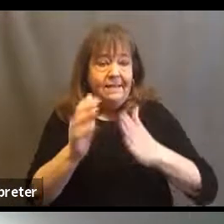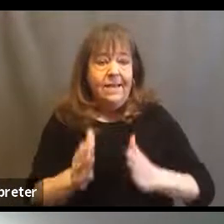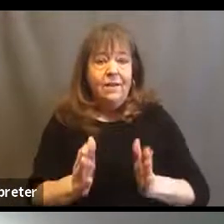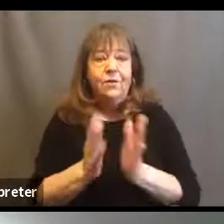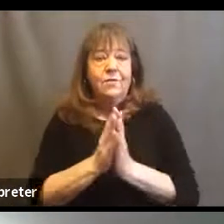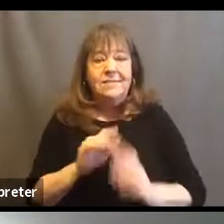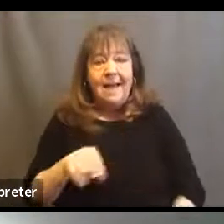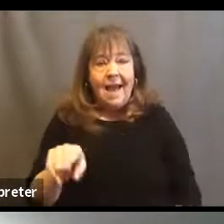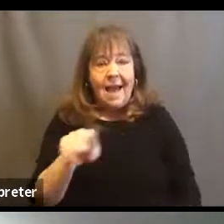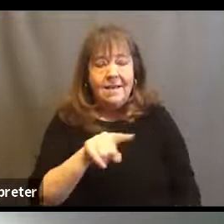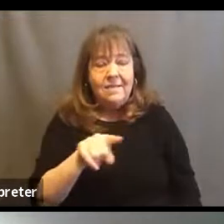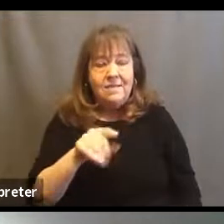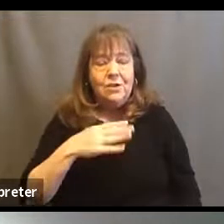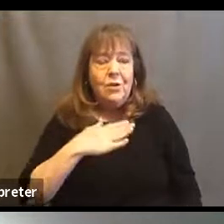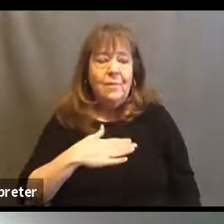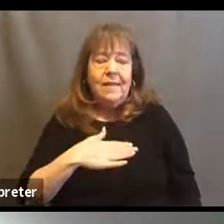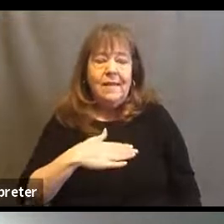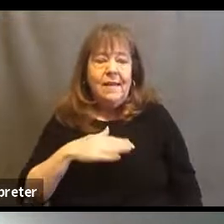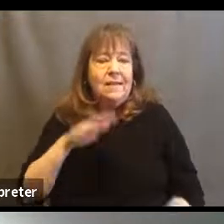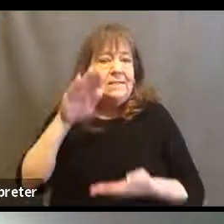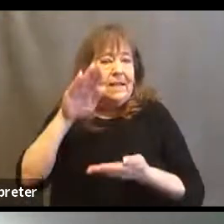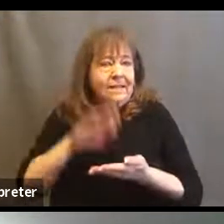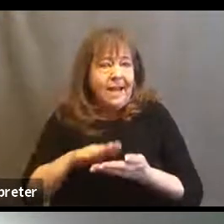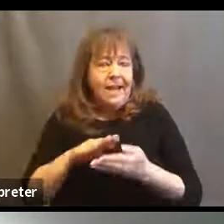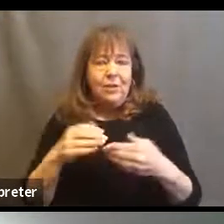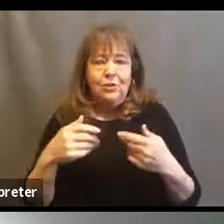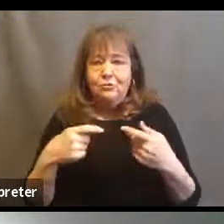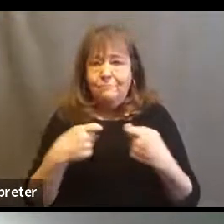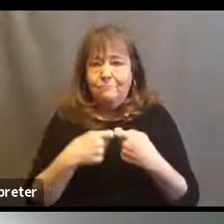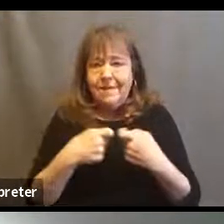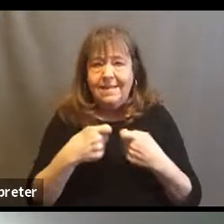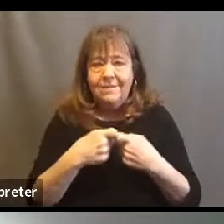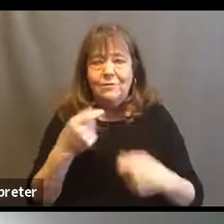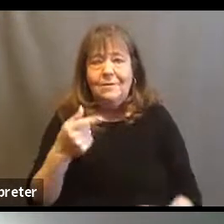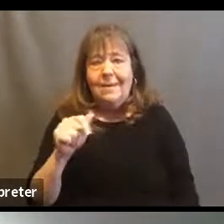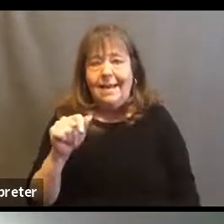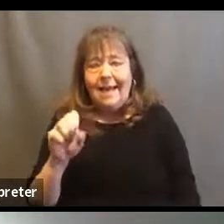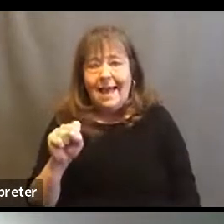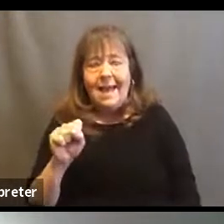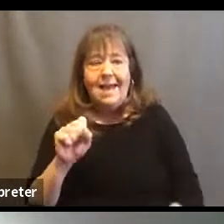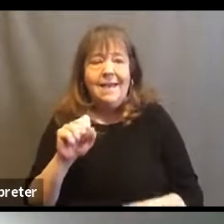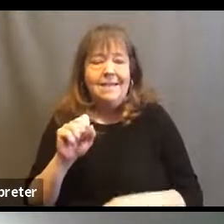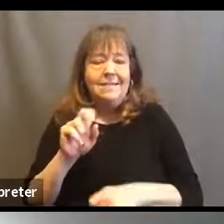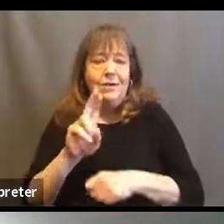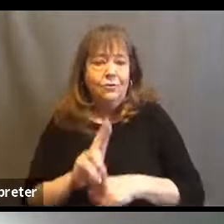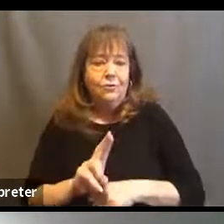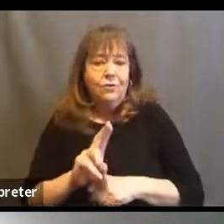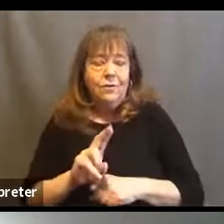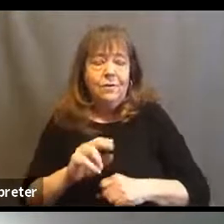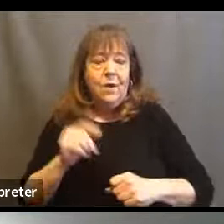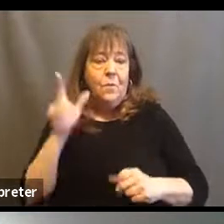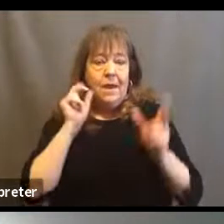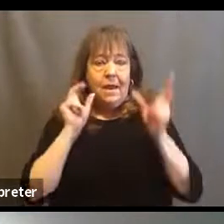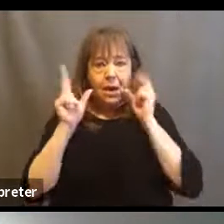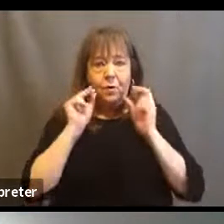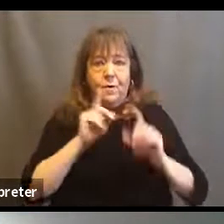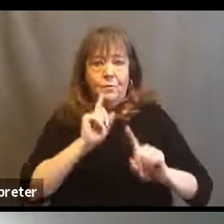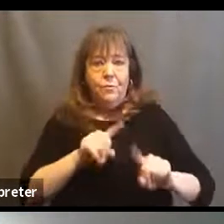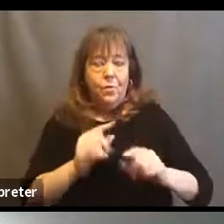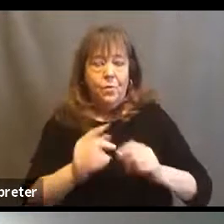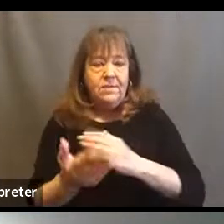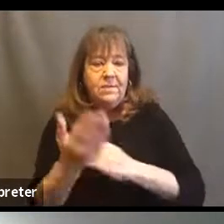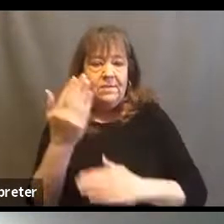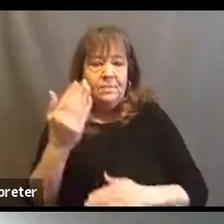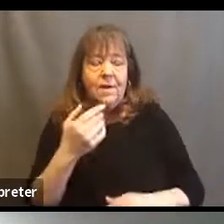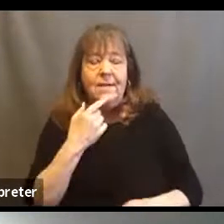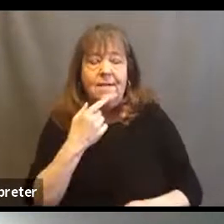guys to reduce your energy use, reduce your gas usage. Reports this morning from both XL and Atmos Energy are